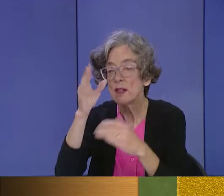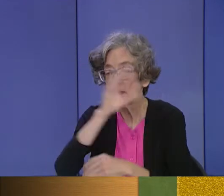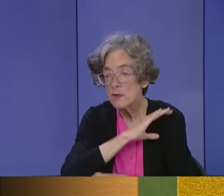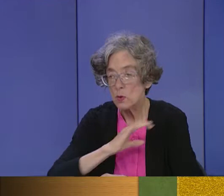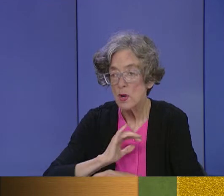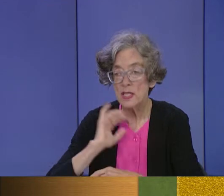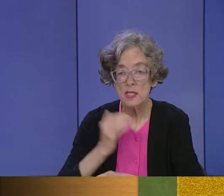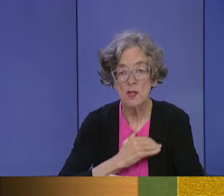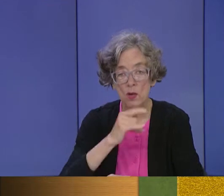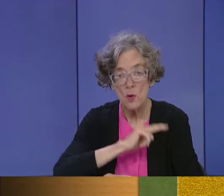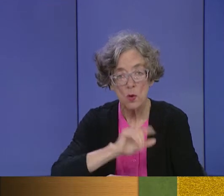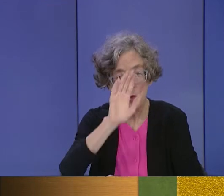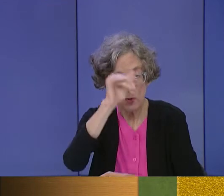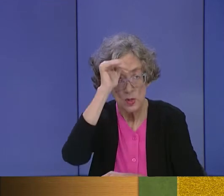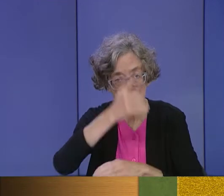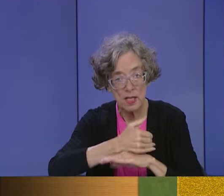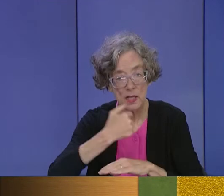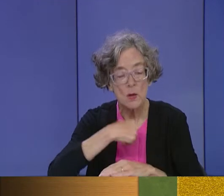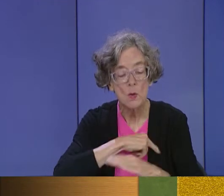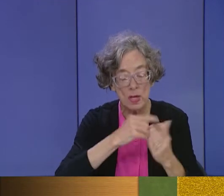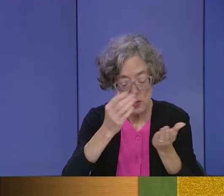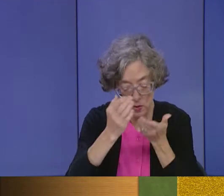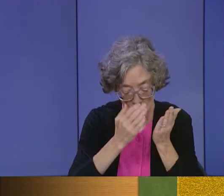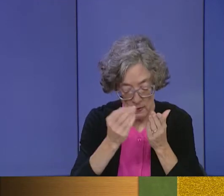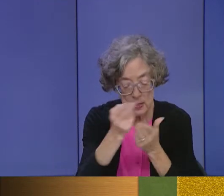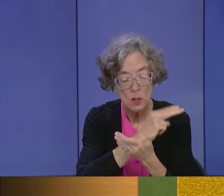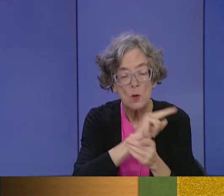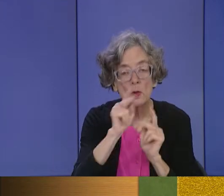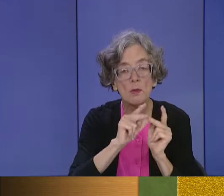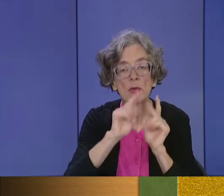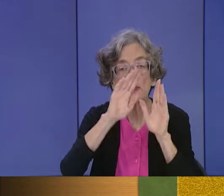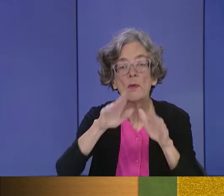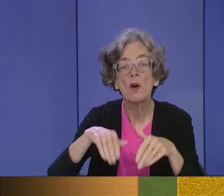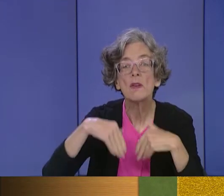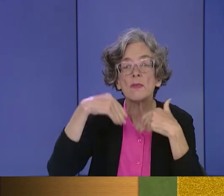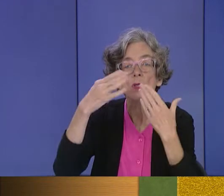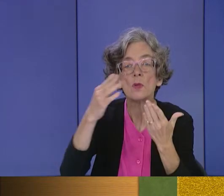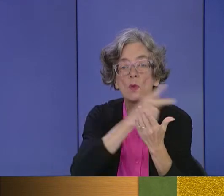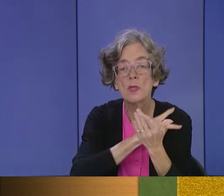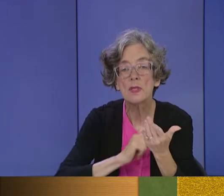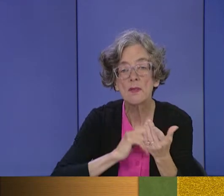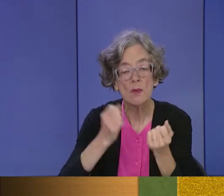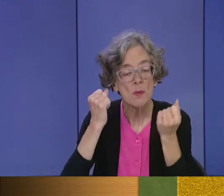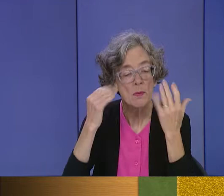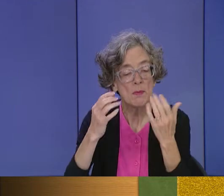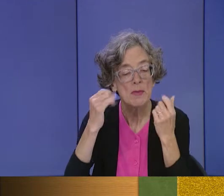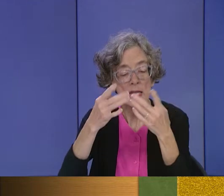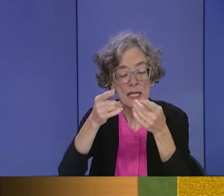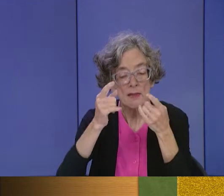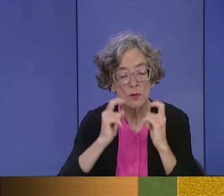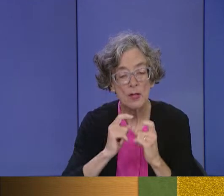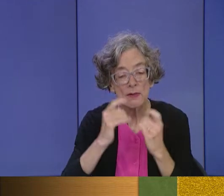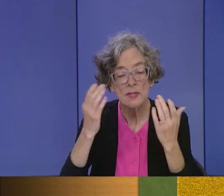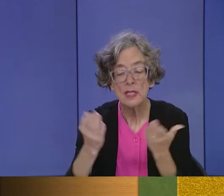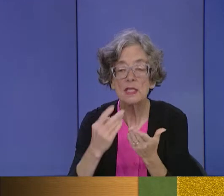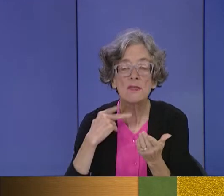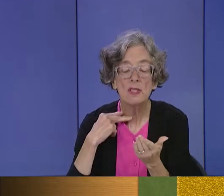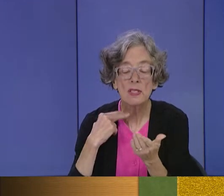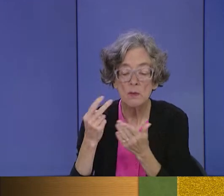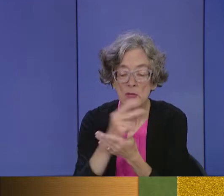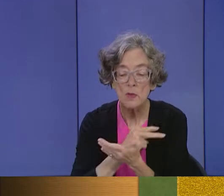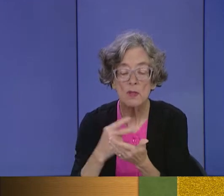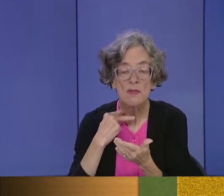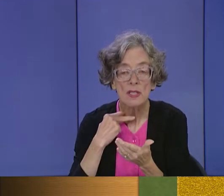Lord, we, your servants and your holy people, offer to your glorious majesty from the gifts that you have given us, this pure victim, this holy victim,